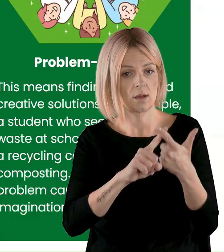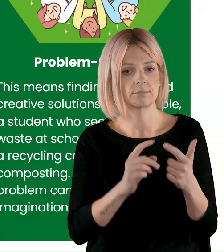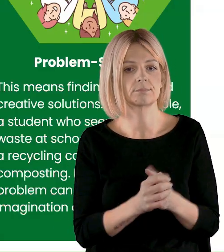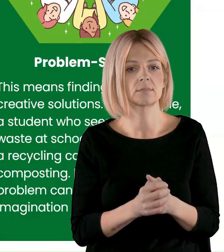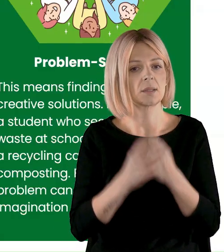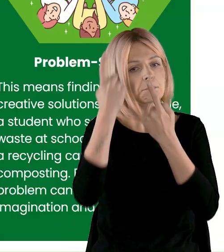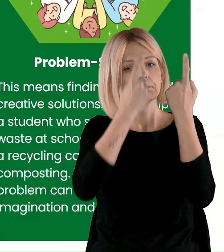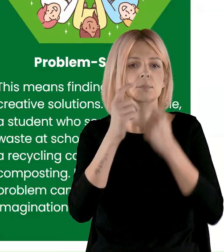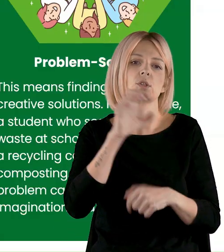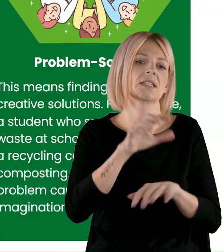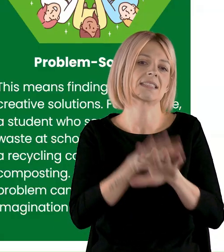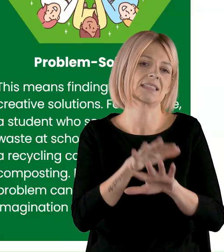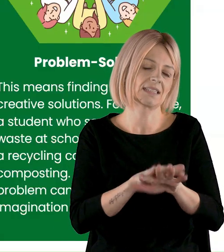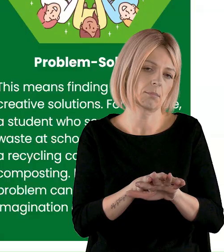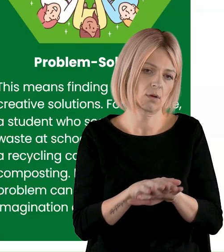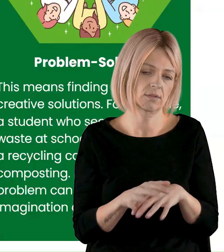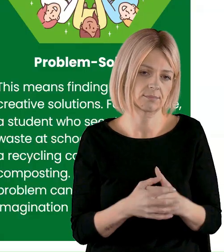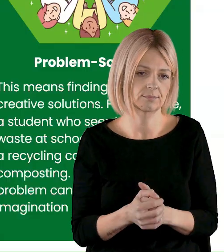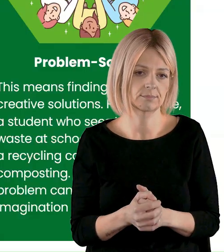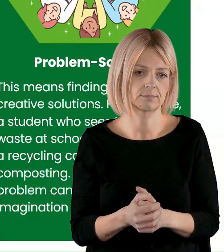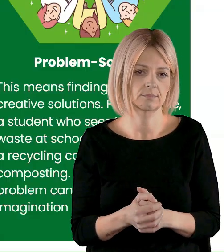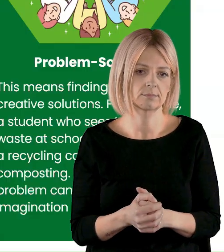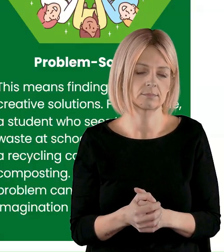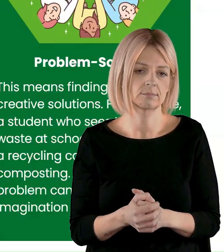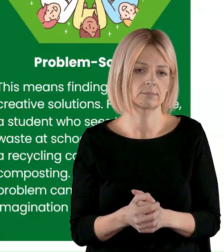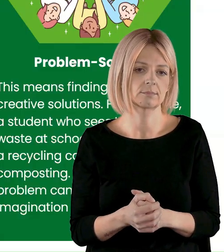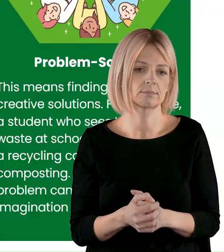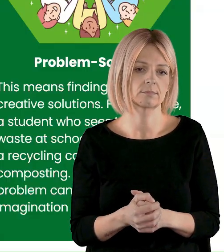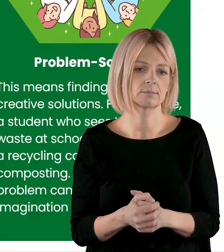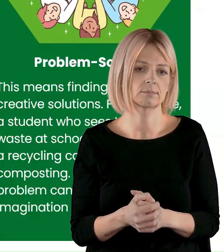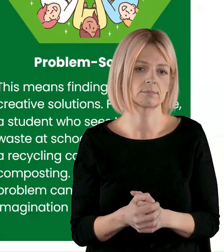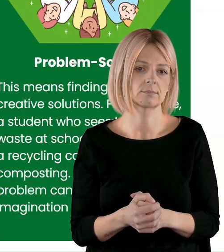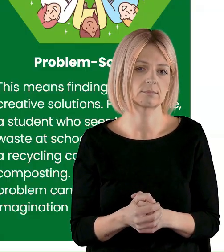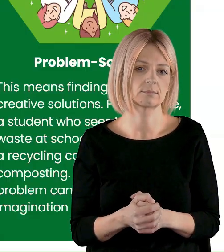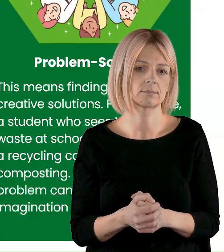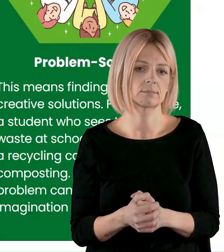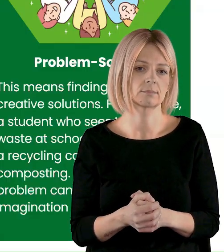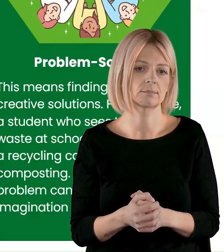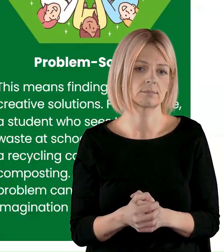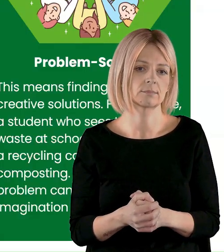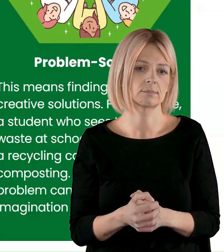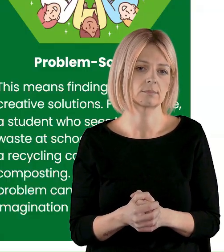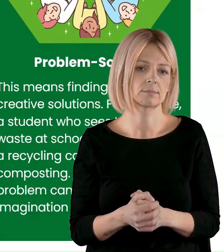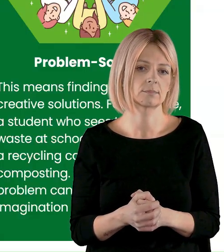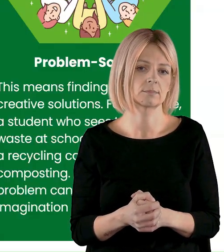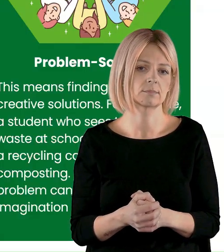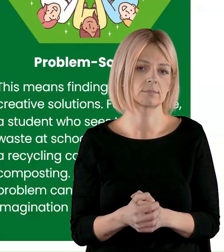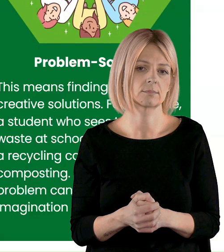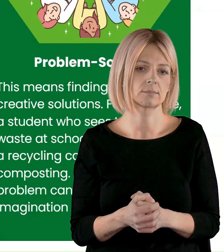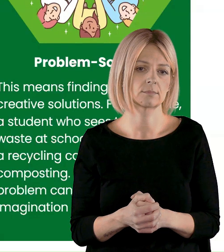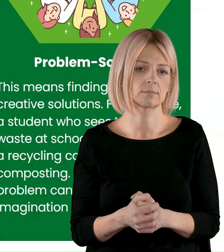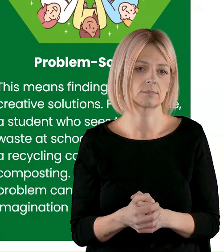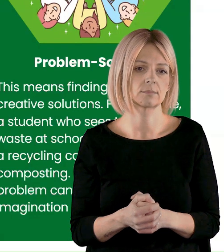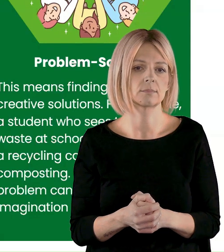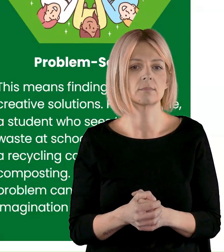live in the same planet with us. The other one is system thinking, and this